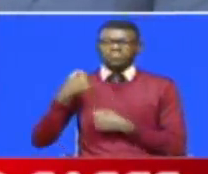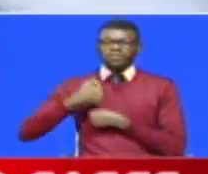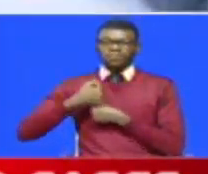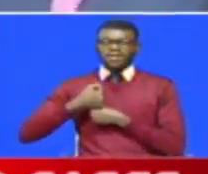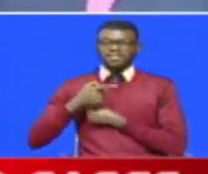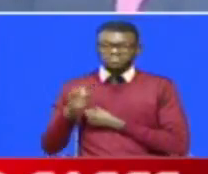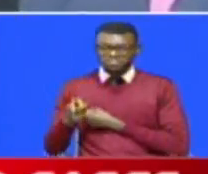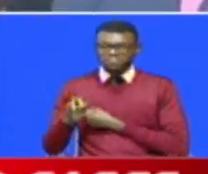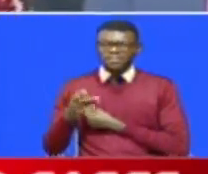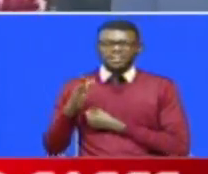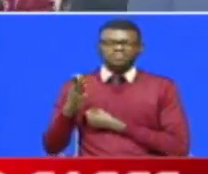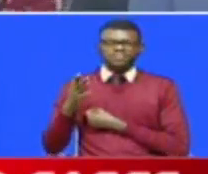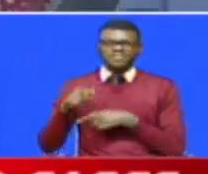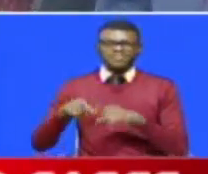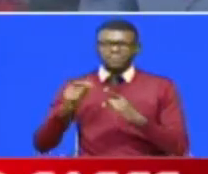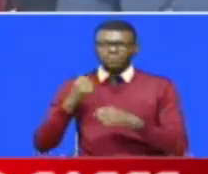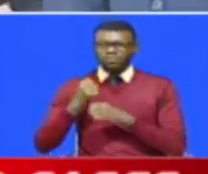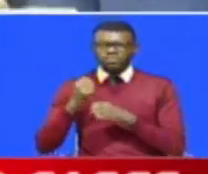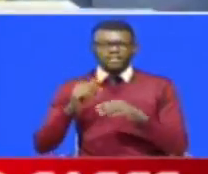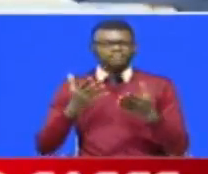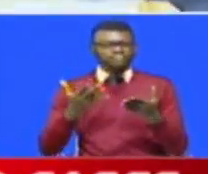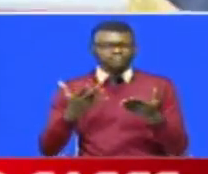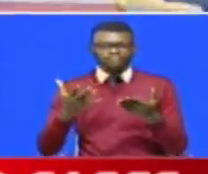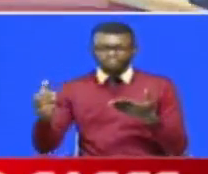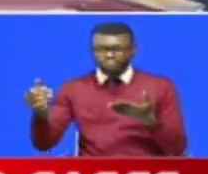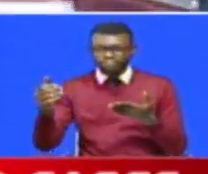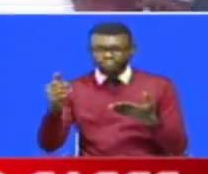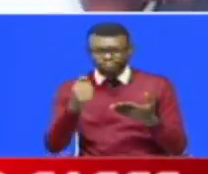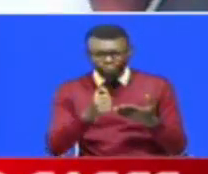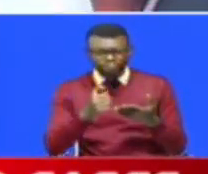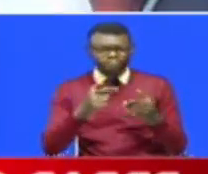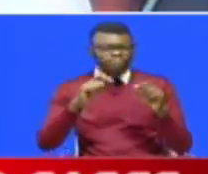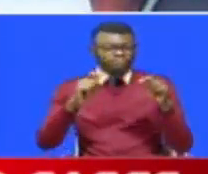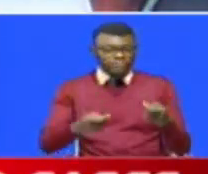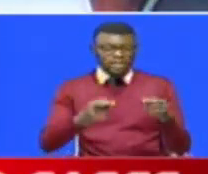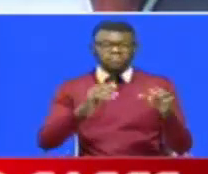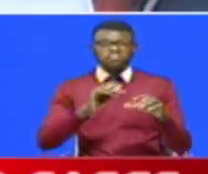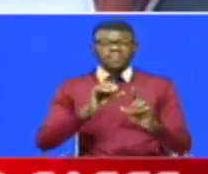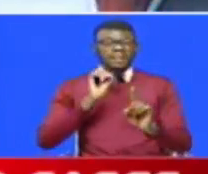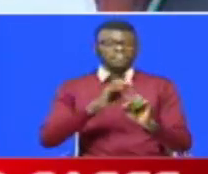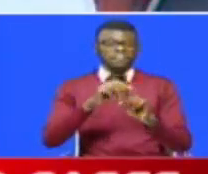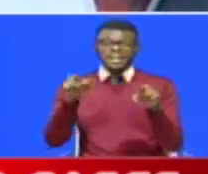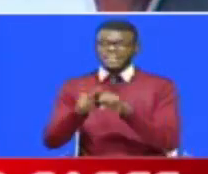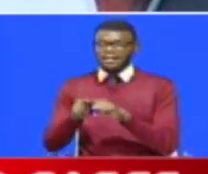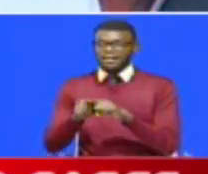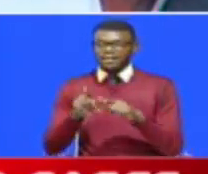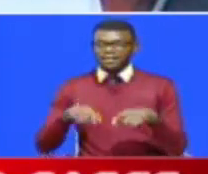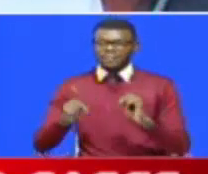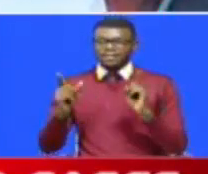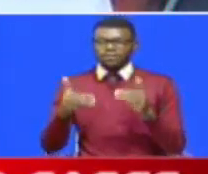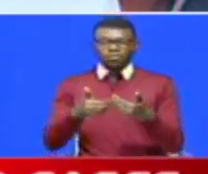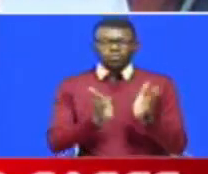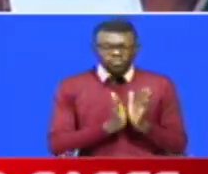Jacob established, mentored, and led surveillance teams. He has also led the